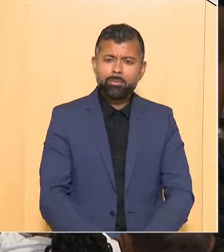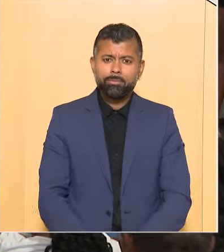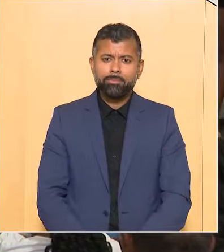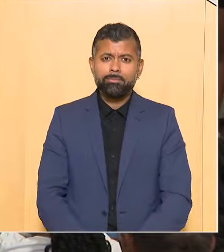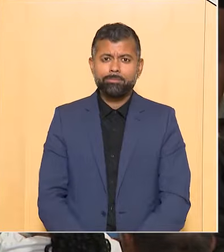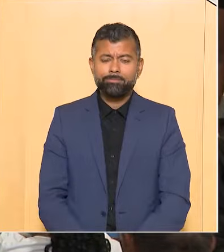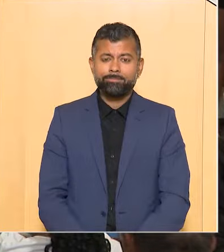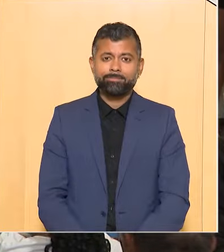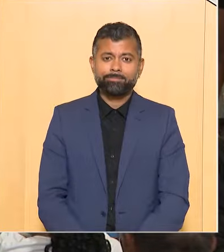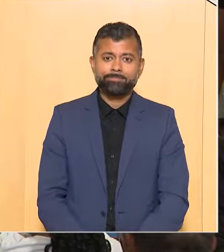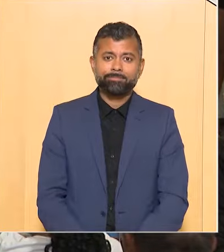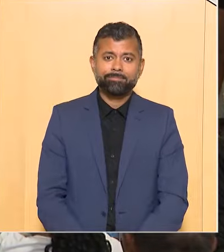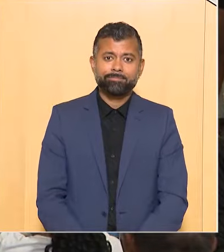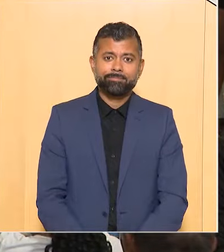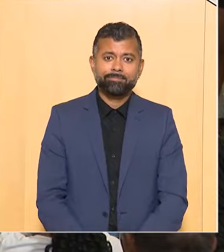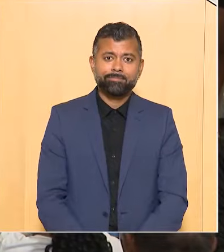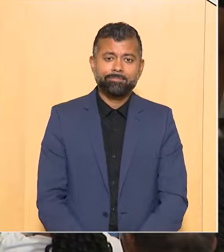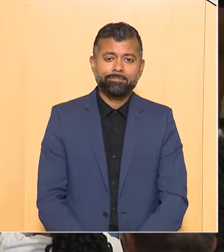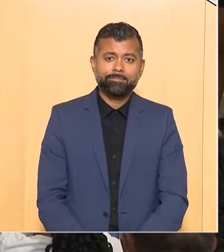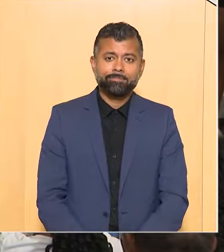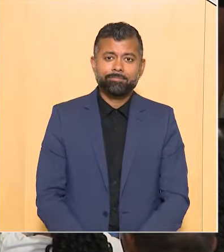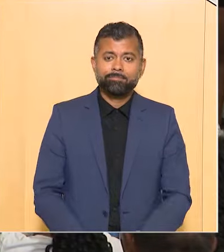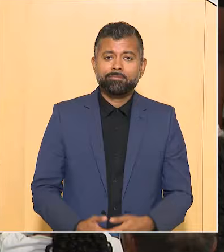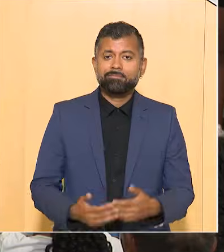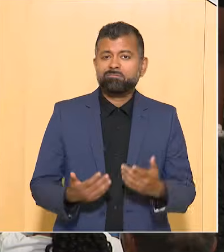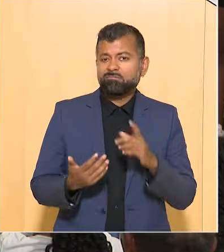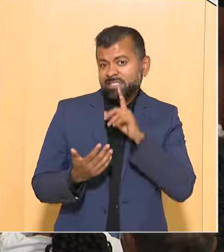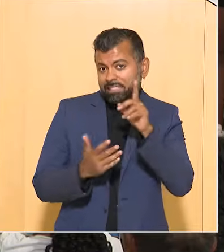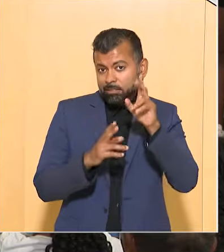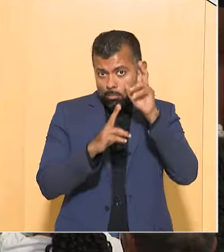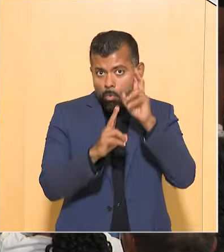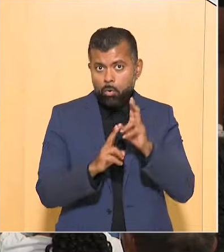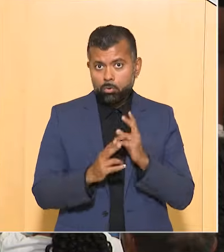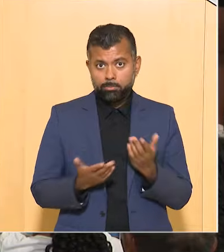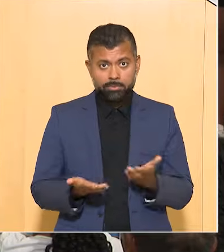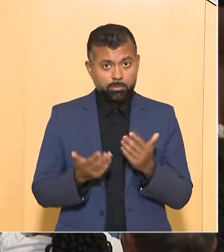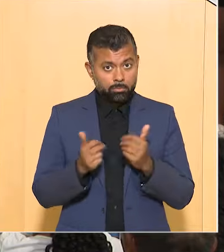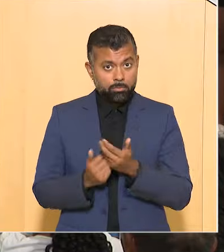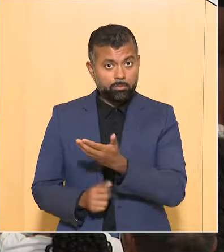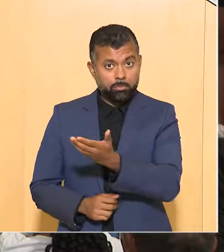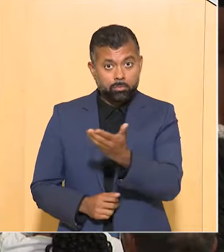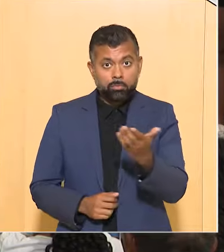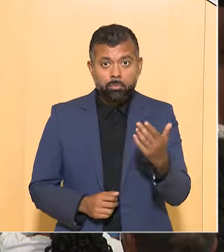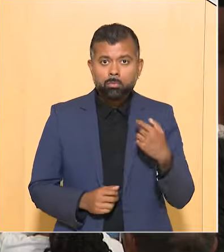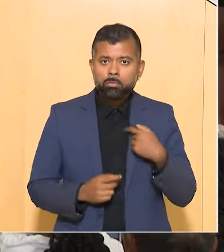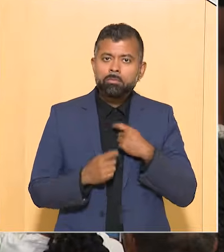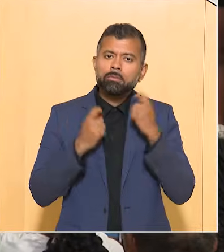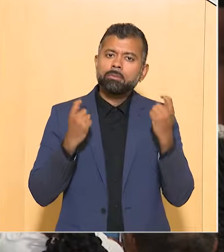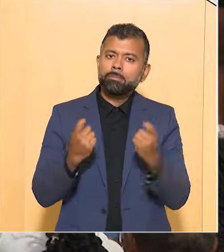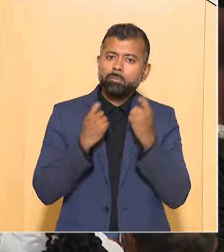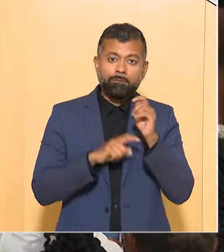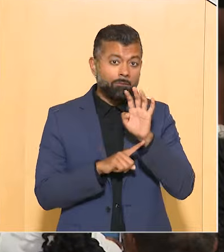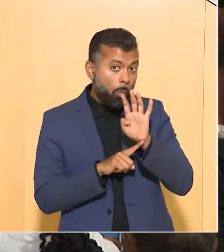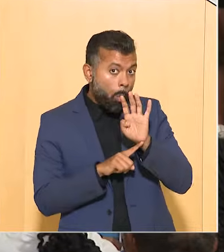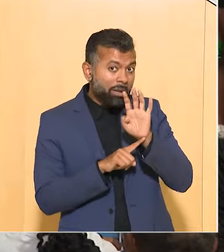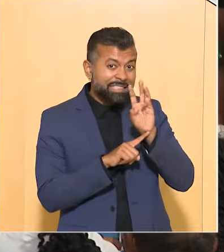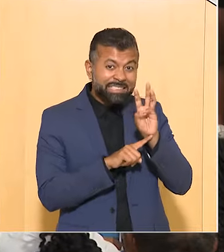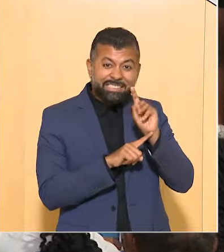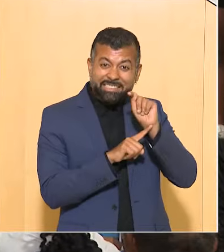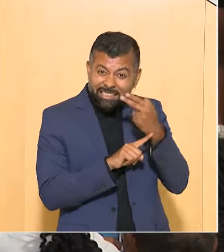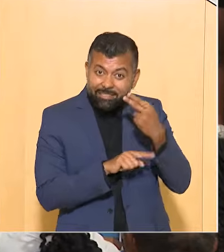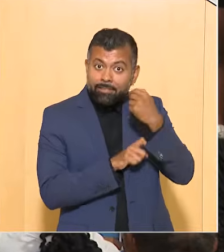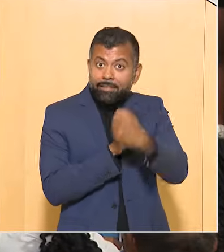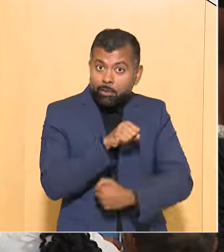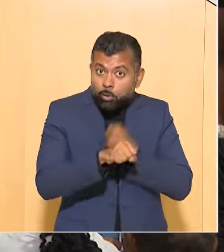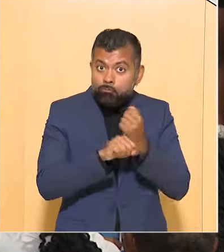So it's such an honor to stand before you as we celebrate the 46th year of the Marion S. Berry Summer Youth Employment Program.